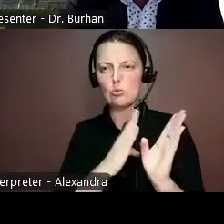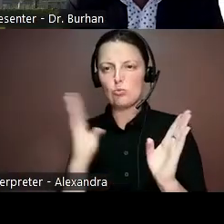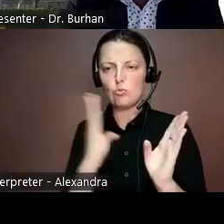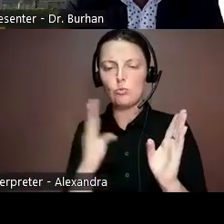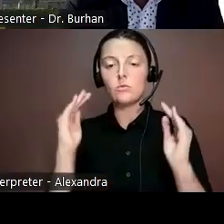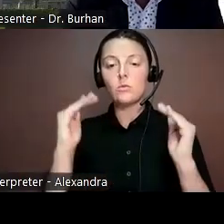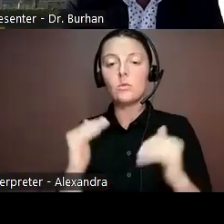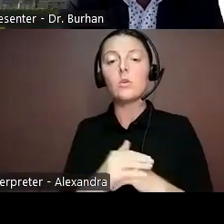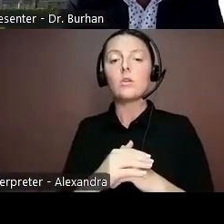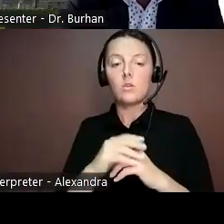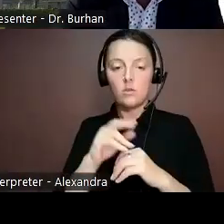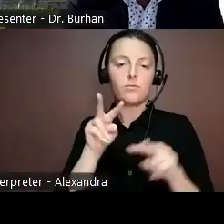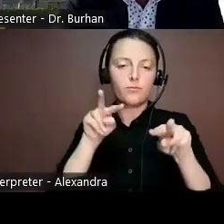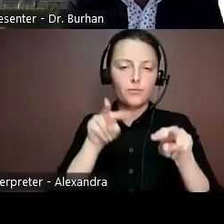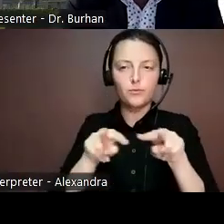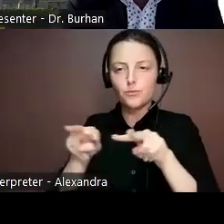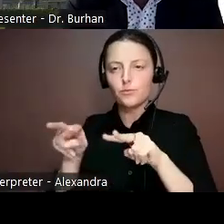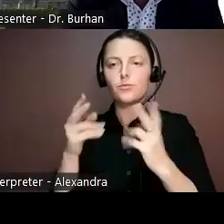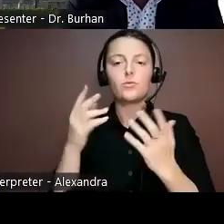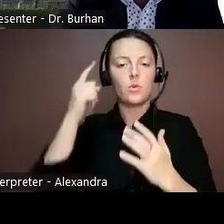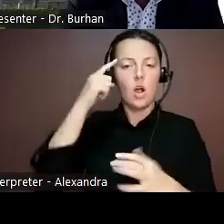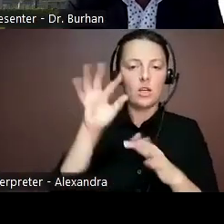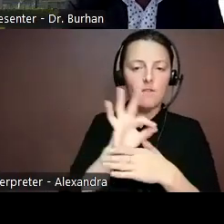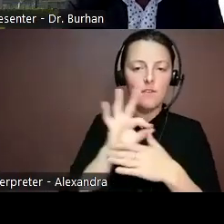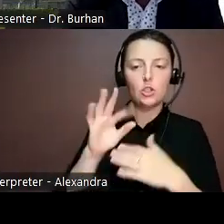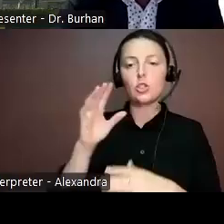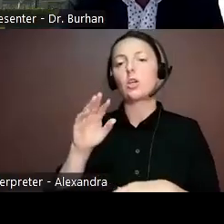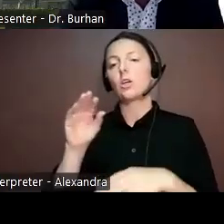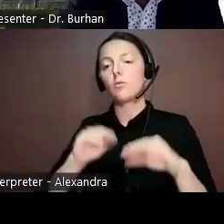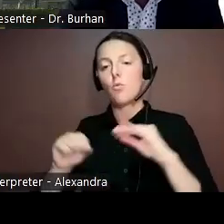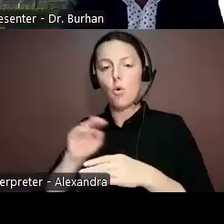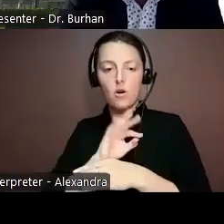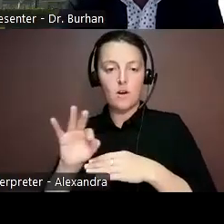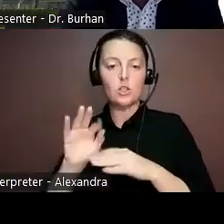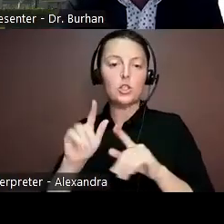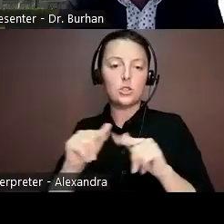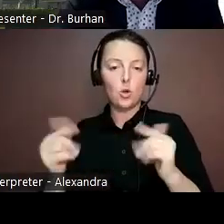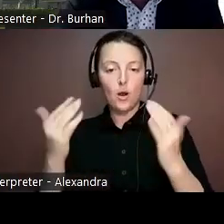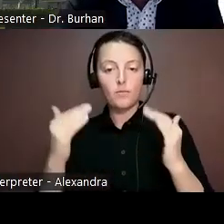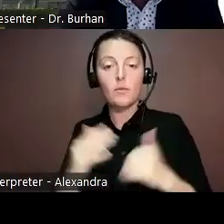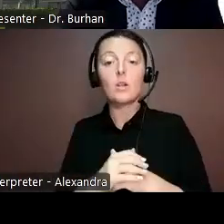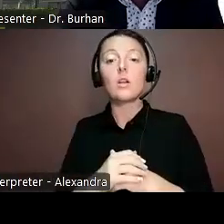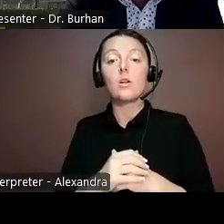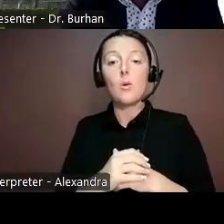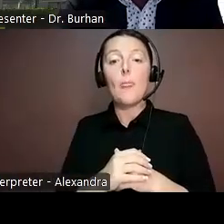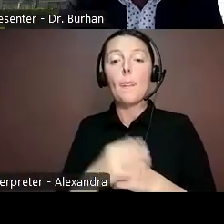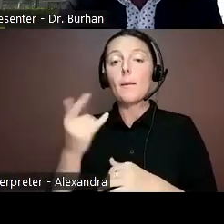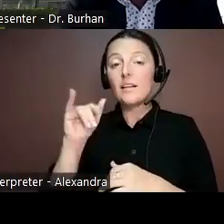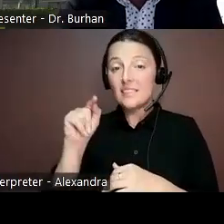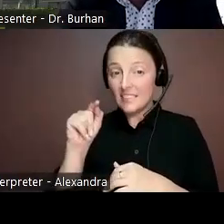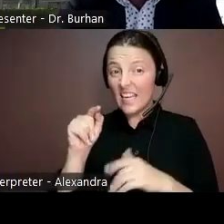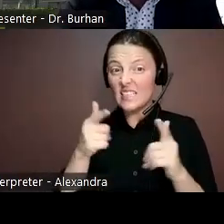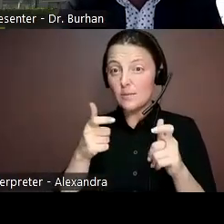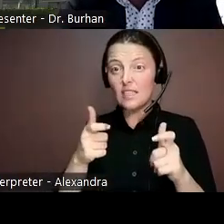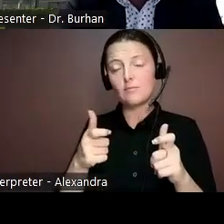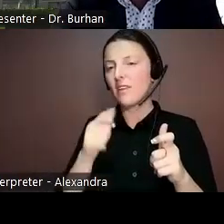except for significant difference in depressive symptoms that you would expect. So gait speed was inconsistent, but